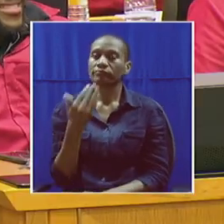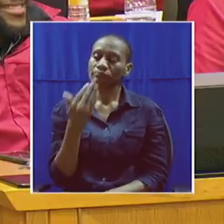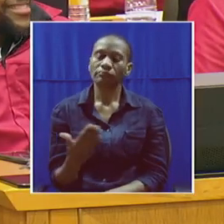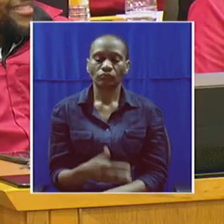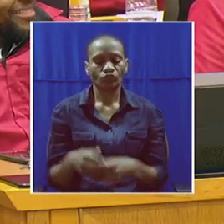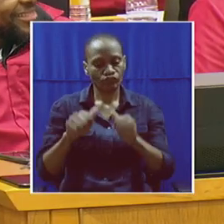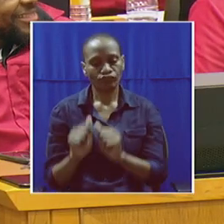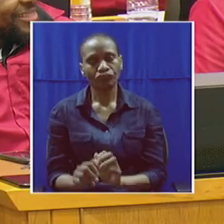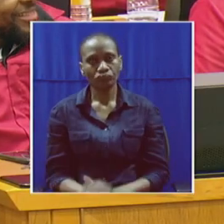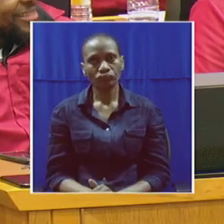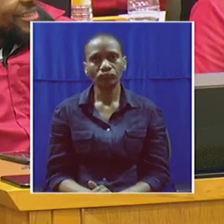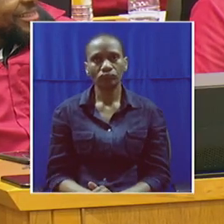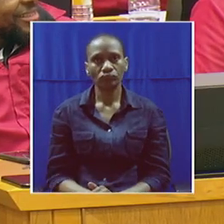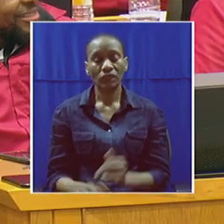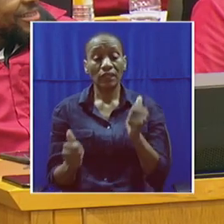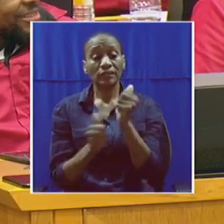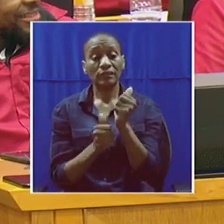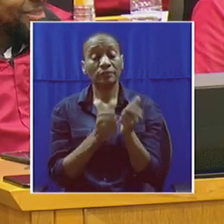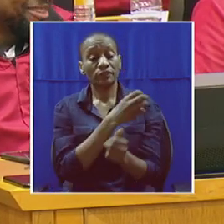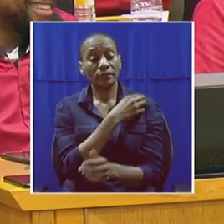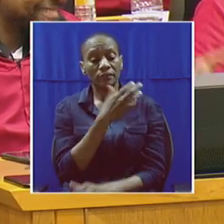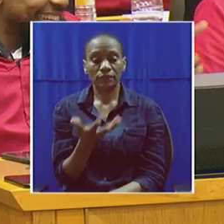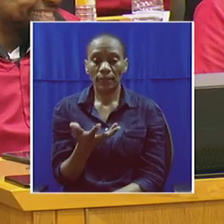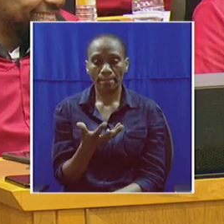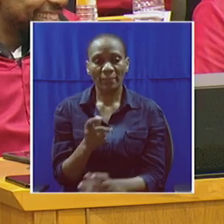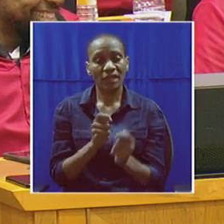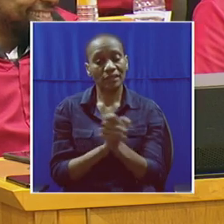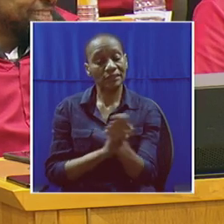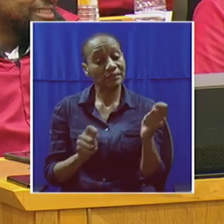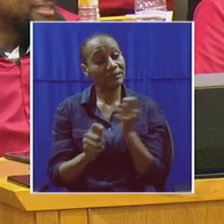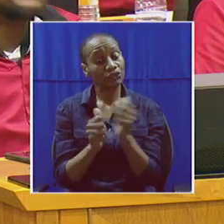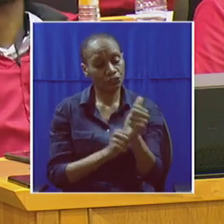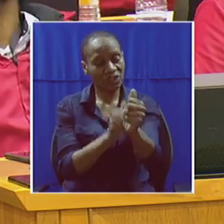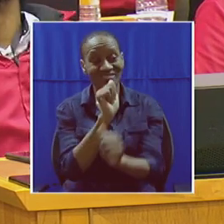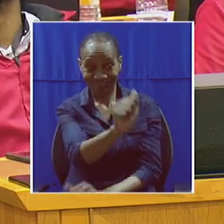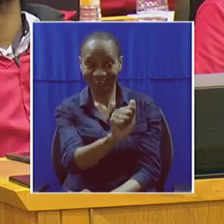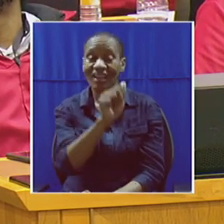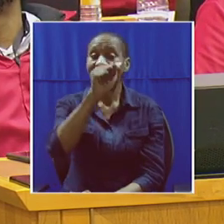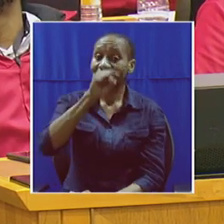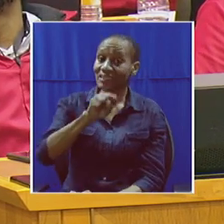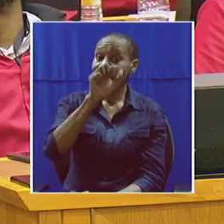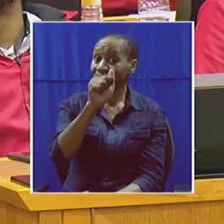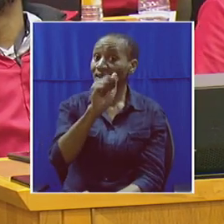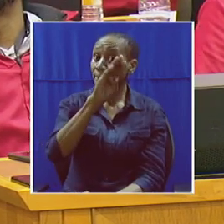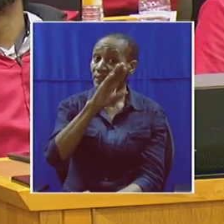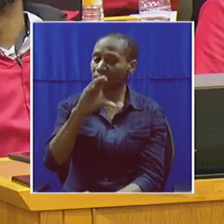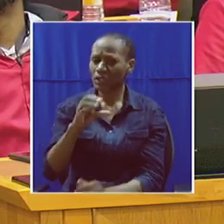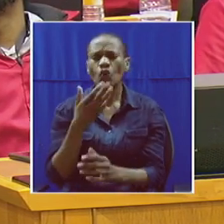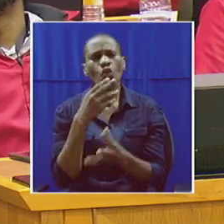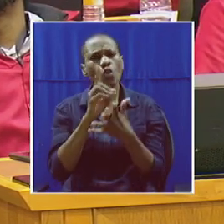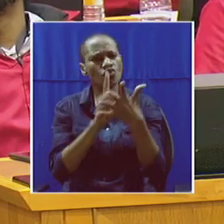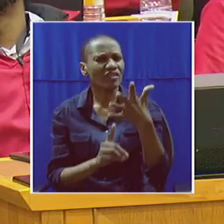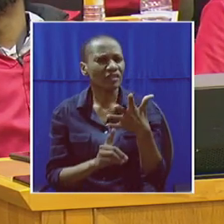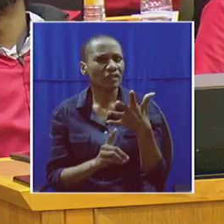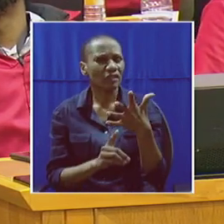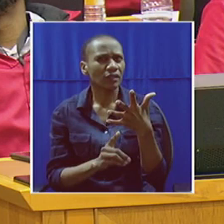so uh honorable Deputy Minister the turnaround strategy of the sabbc was crafted by the Department of